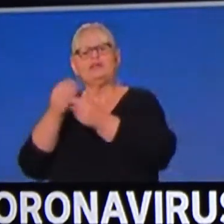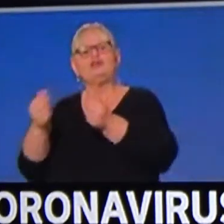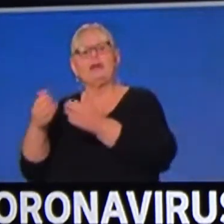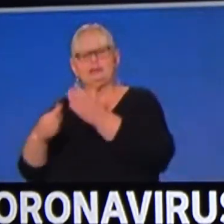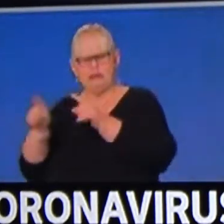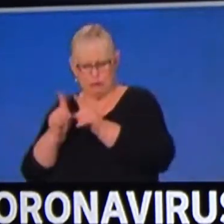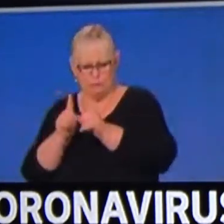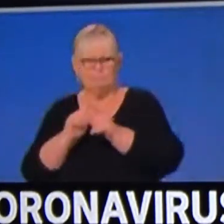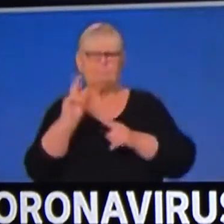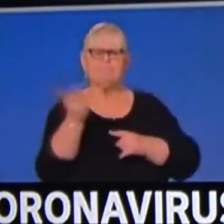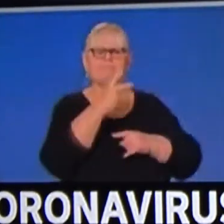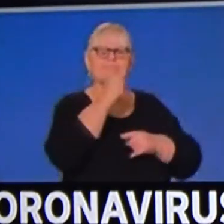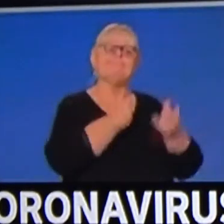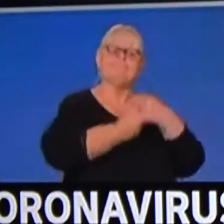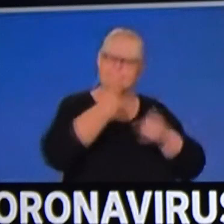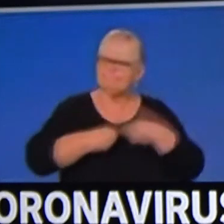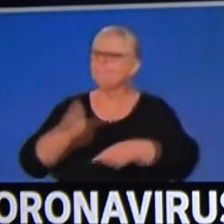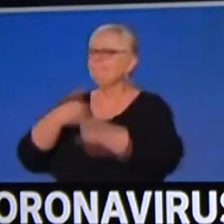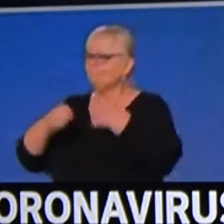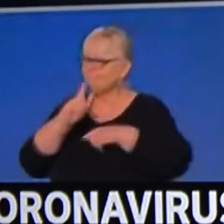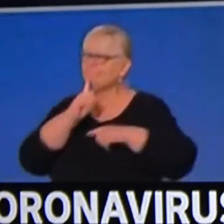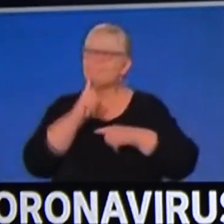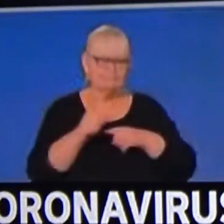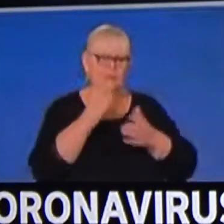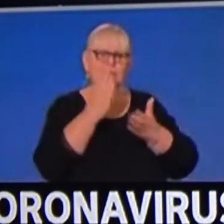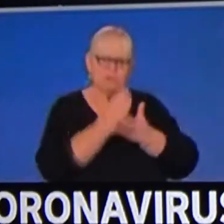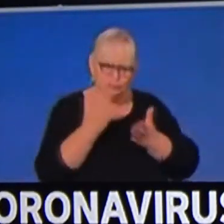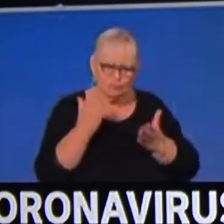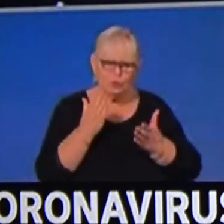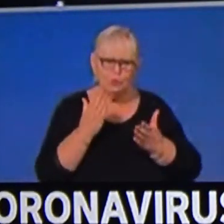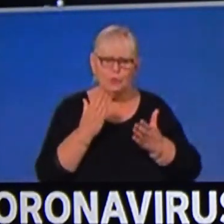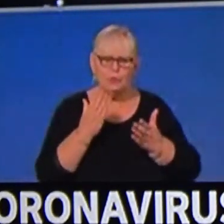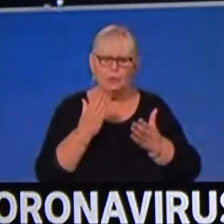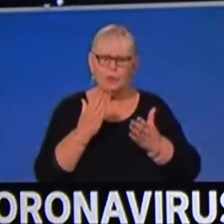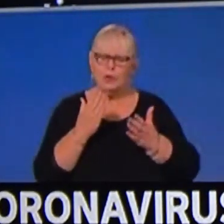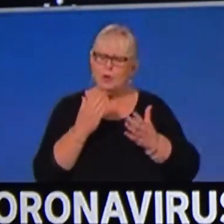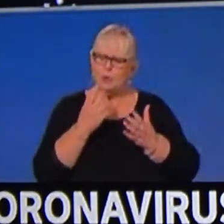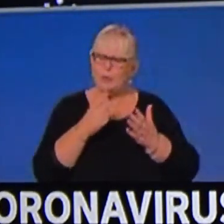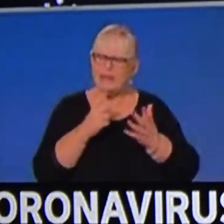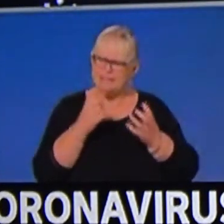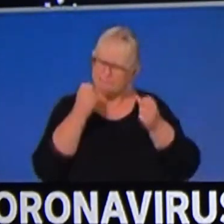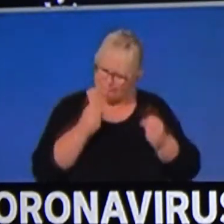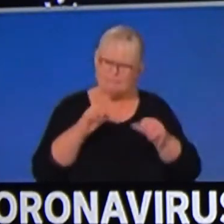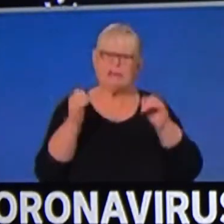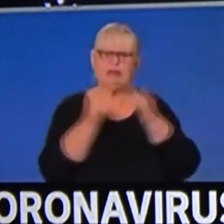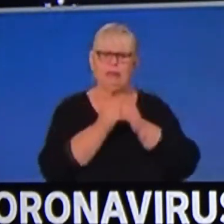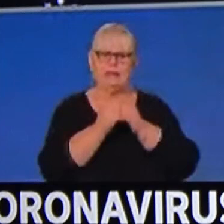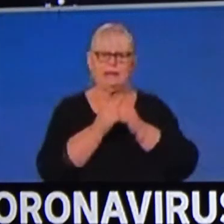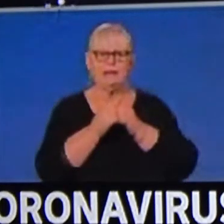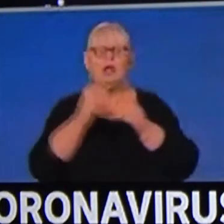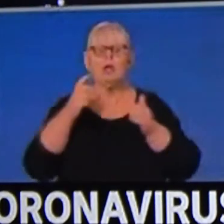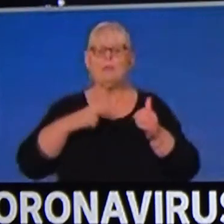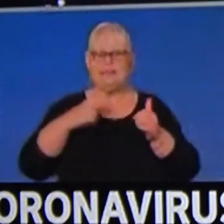those briefings it was reinforced again to the National Cabinet on a point that we strongly concur with, the need